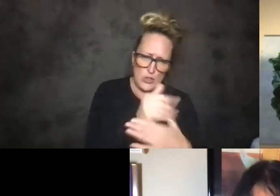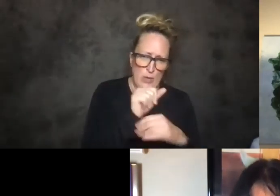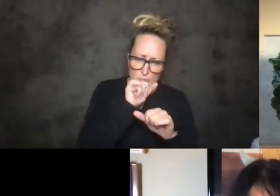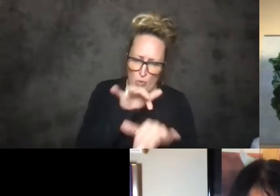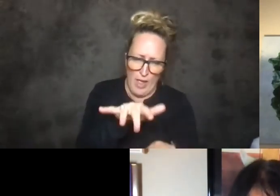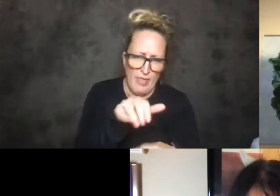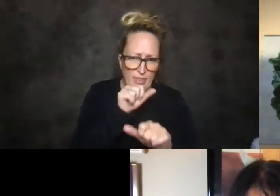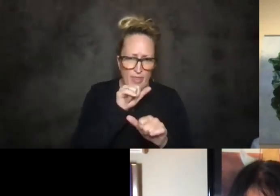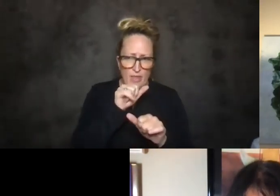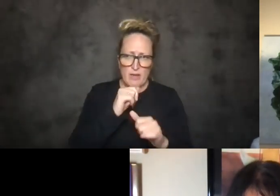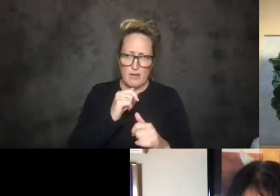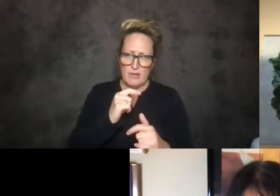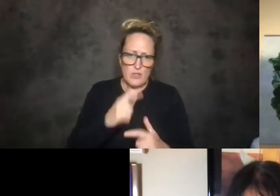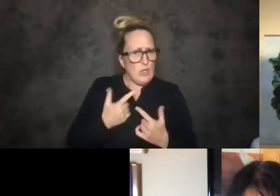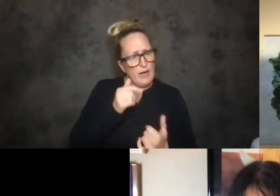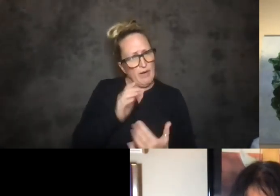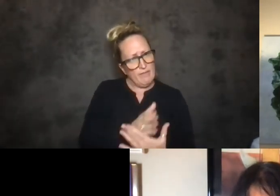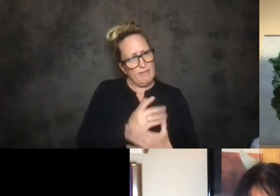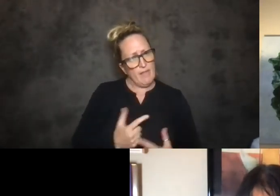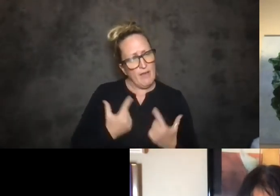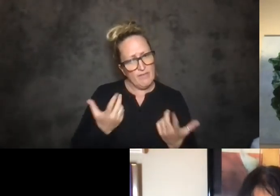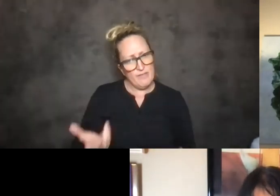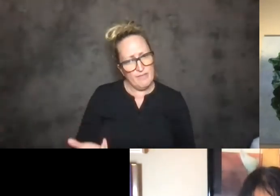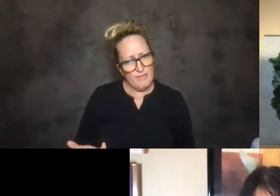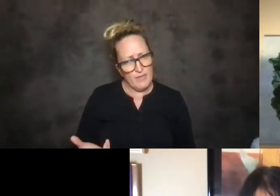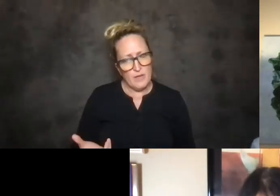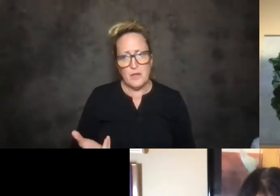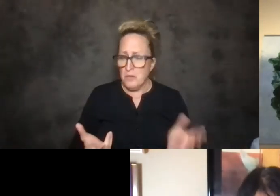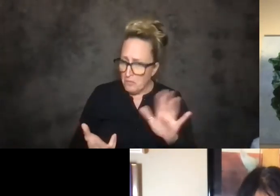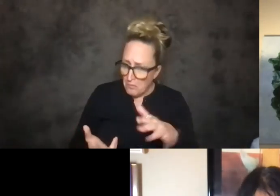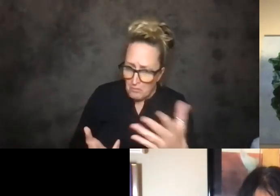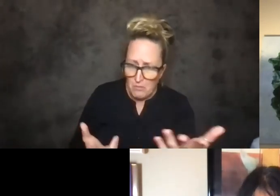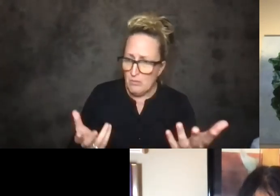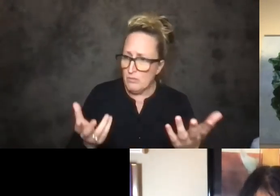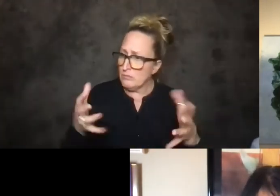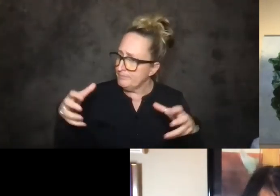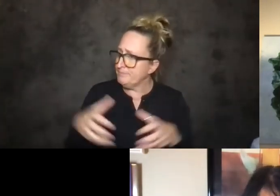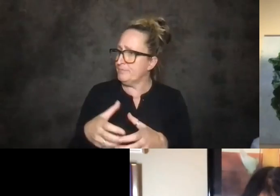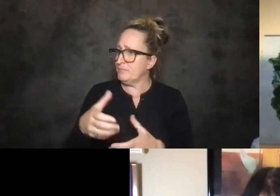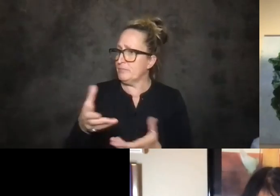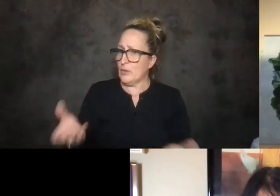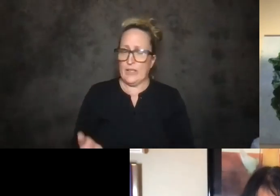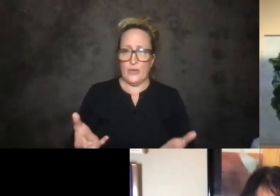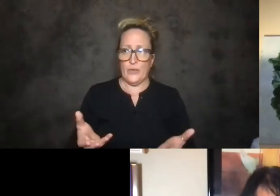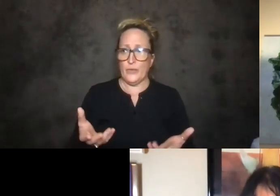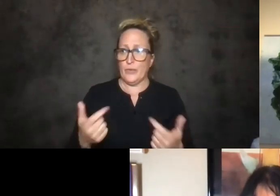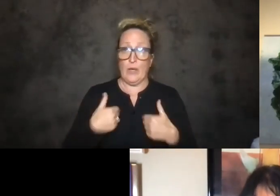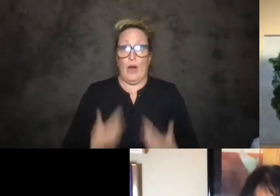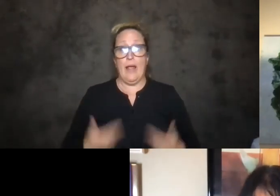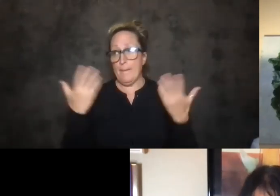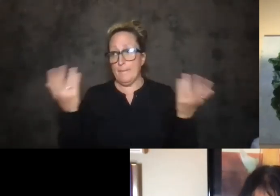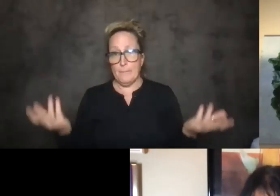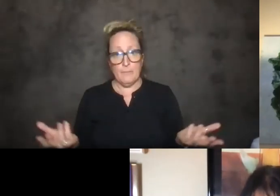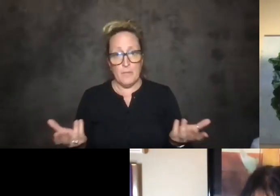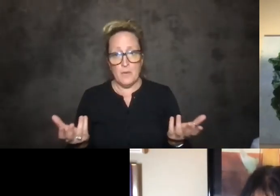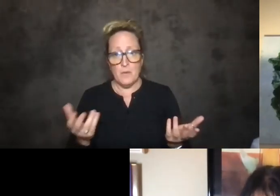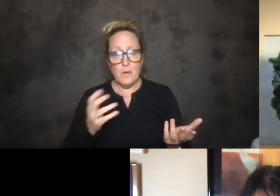That's sharing life force. That's saying, okay, here, you know, here we are, you are here, here I am.